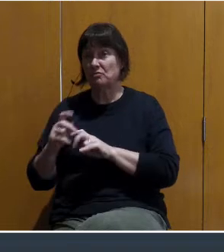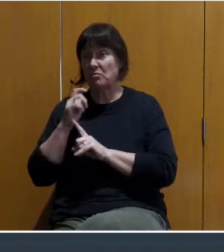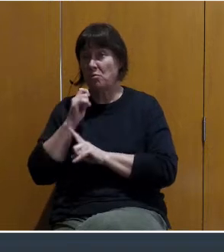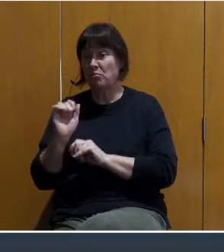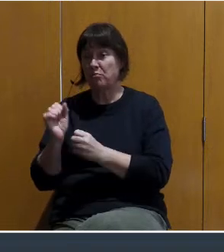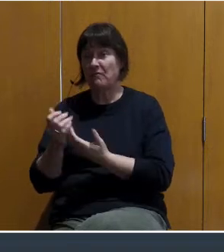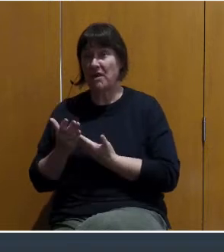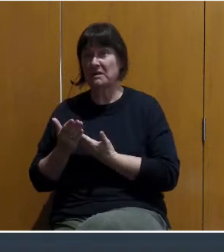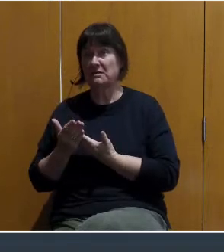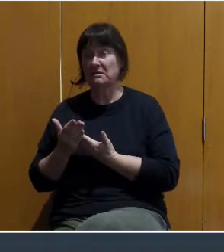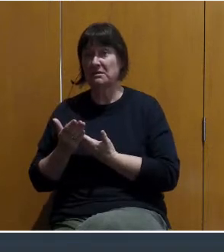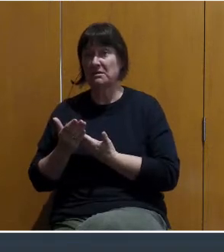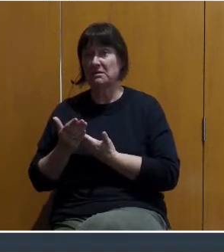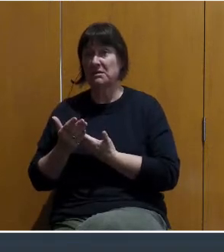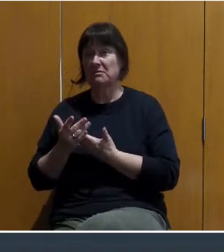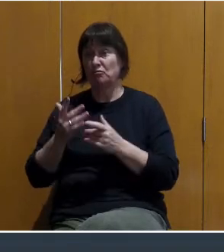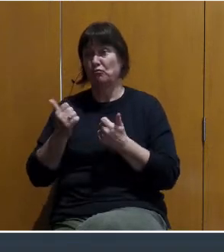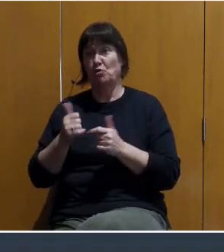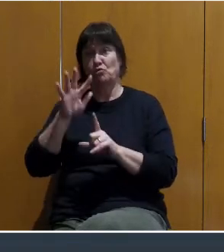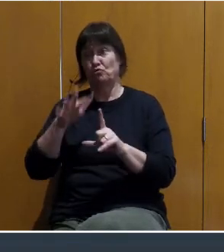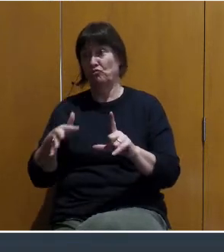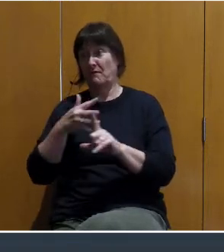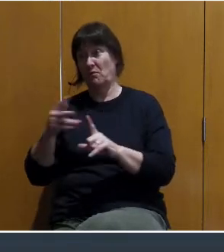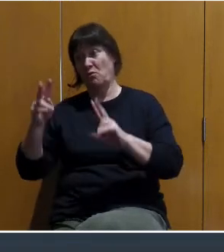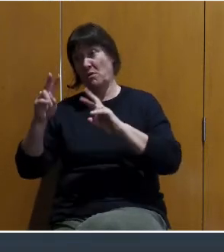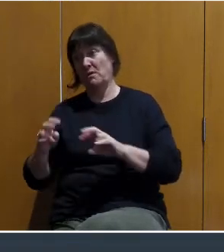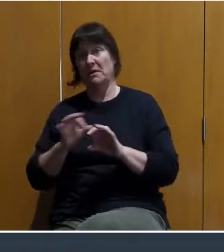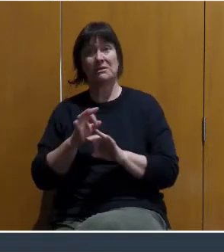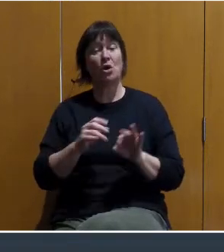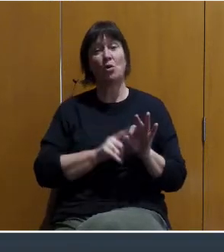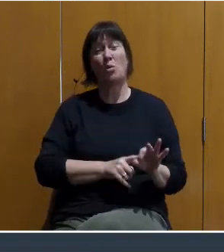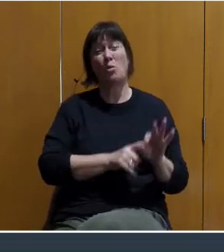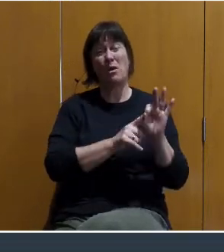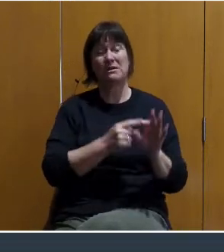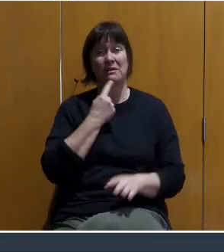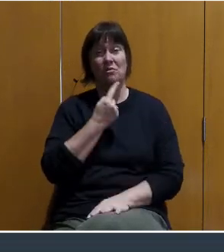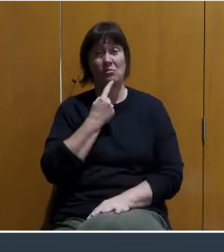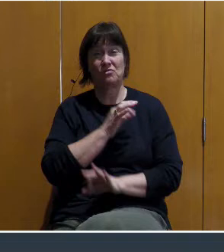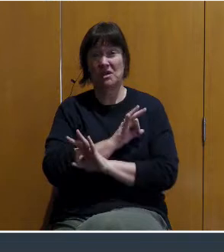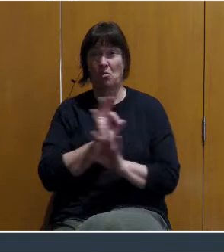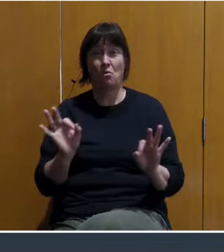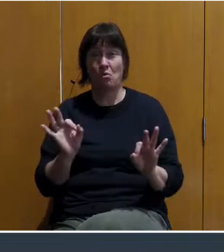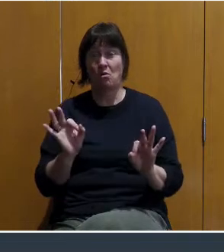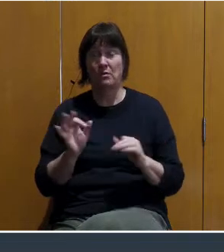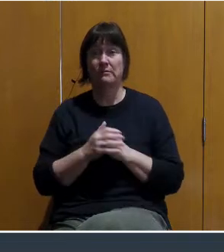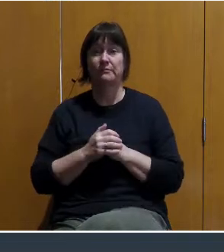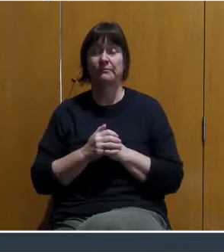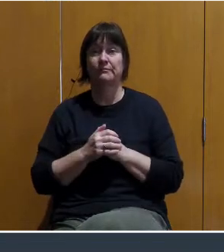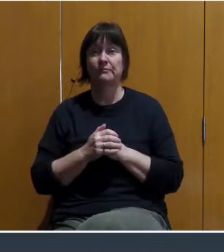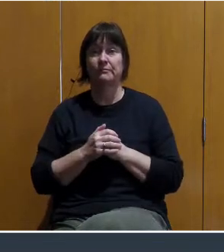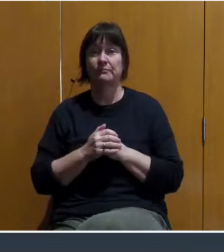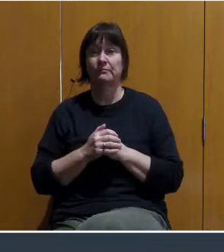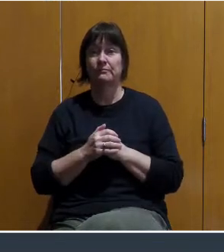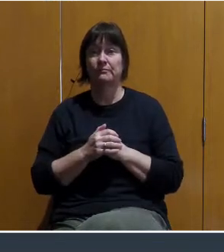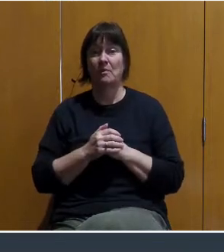report provides some great graphical analytics, there's no qualitative commentary whatsoever on some of the suggestions that I've made in